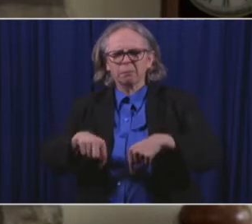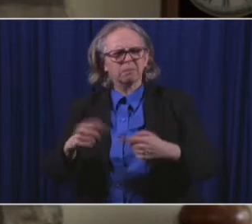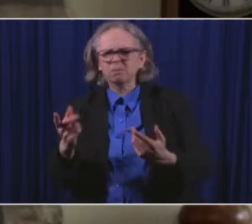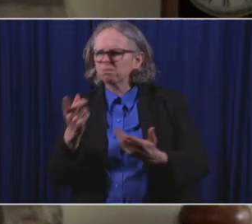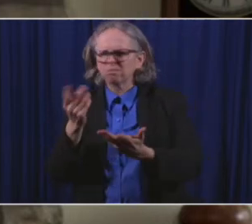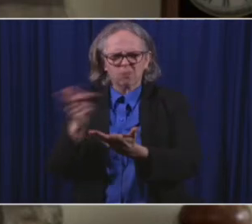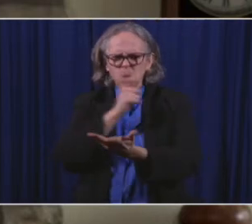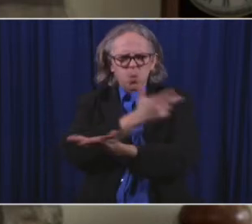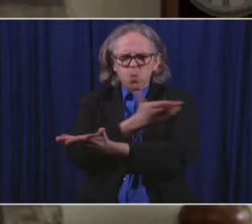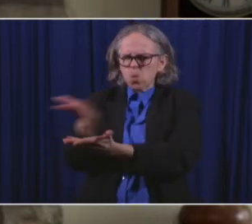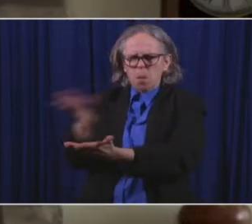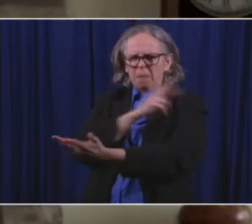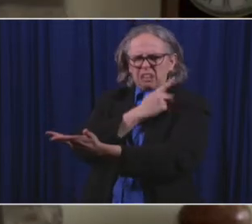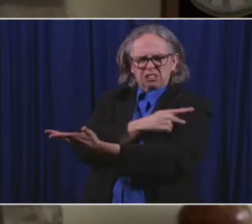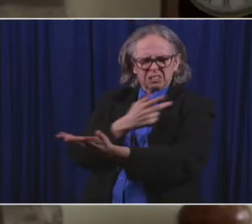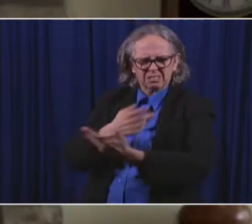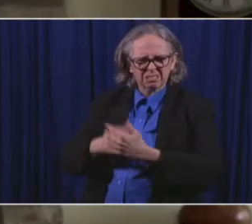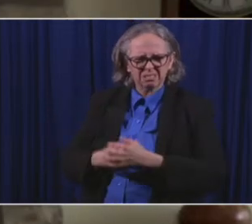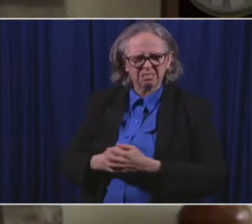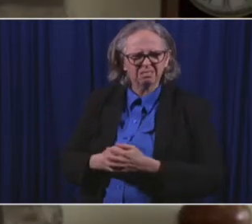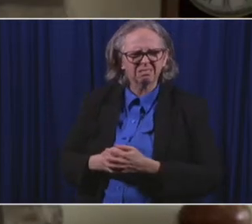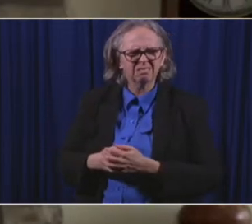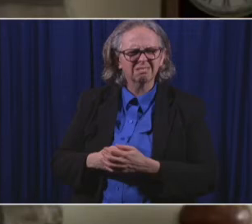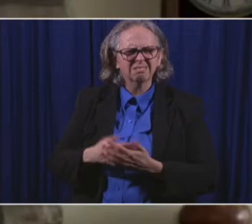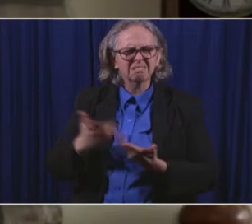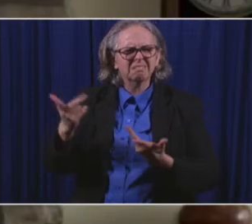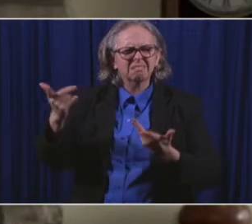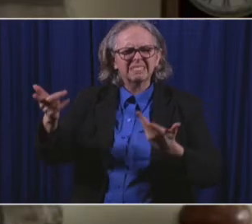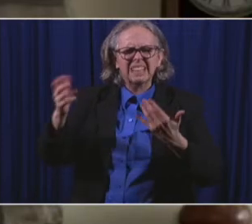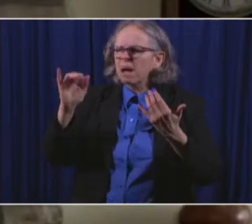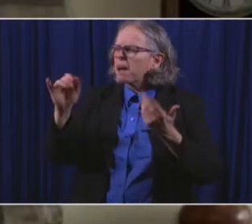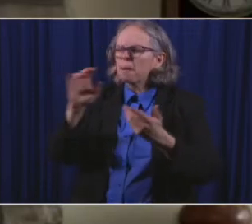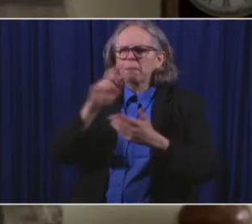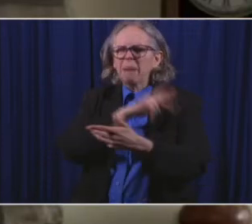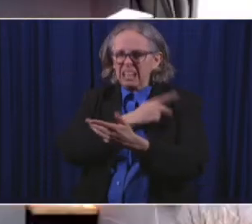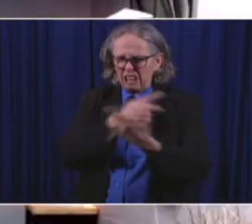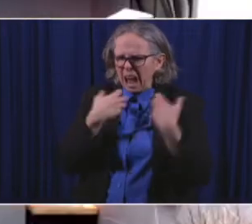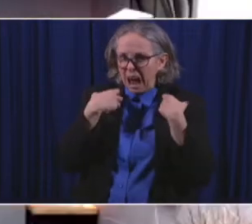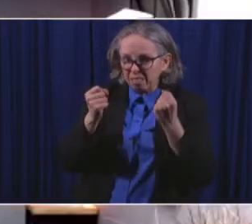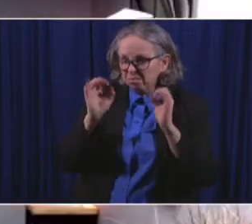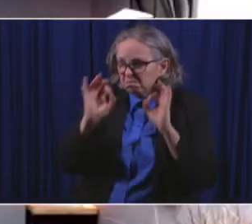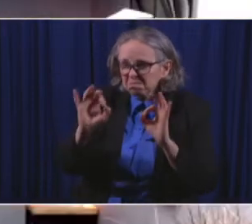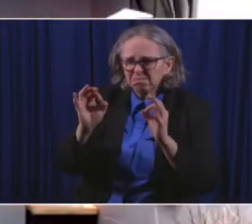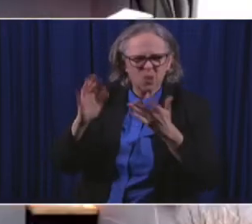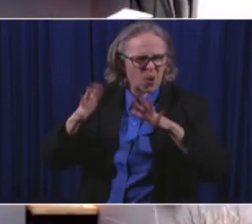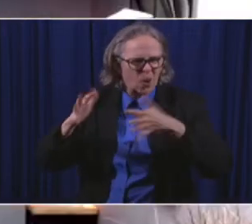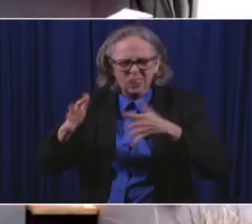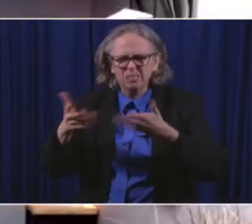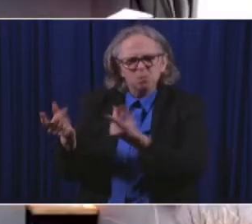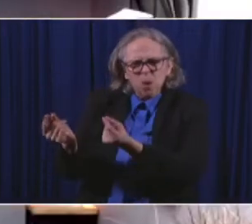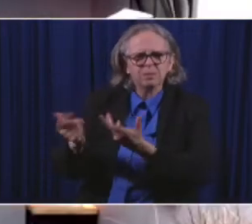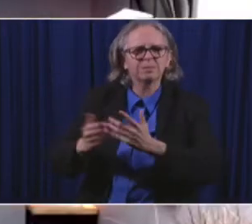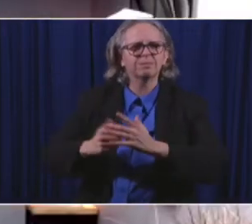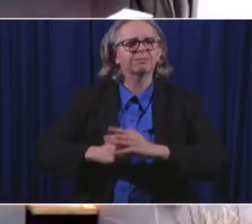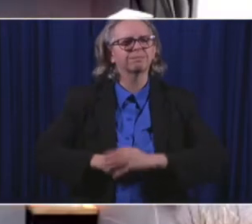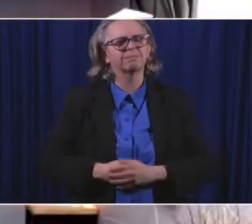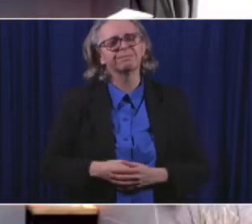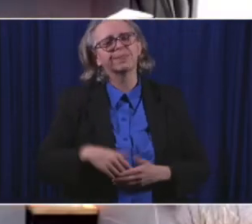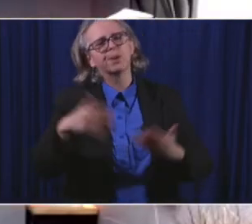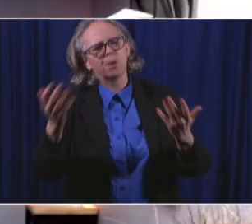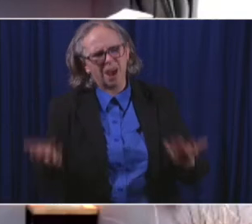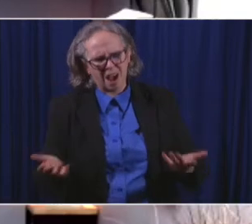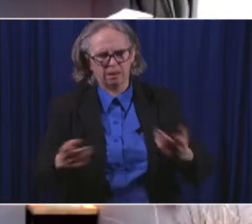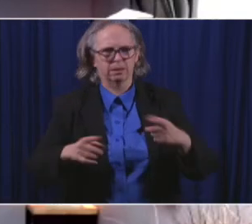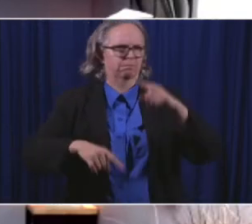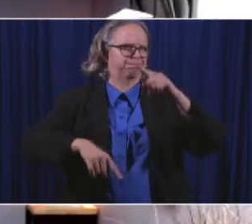What condition are they usually in when they come in? The COVID patients. Well, we see COVID patients with